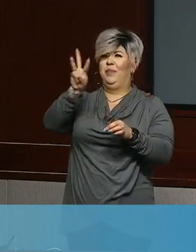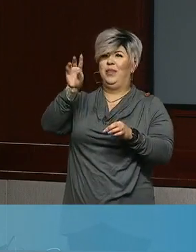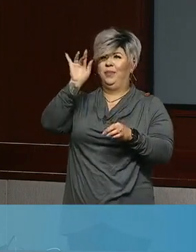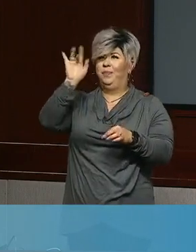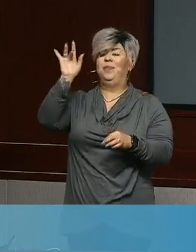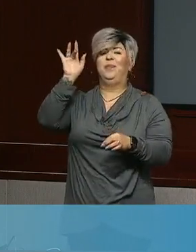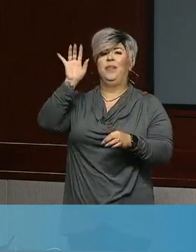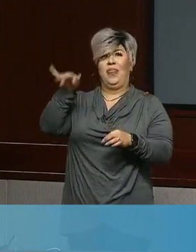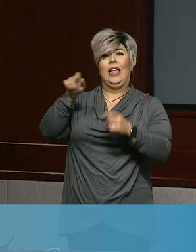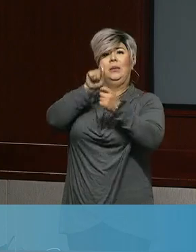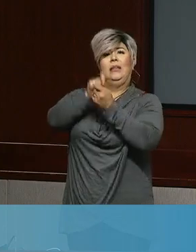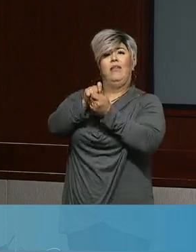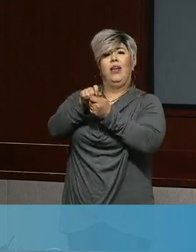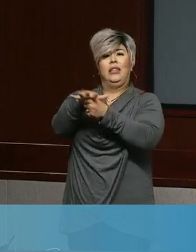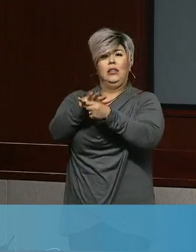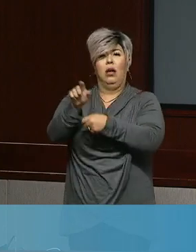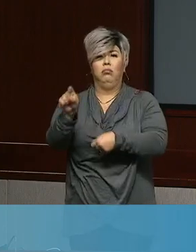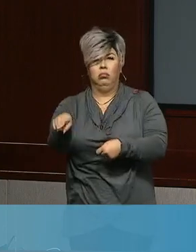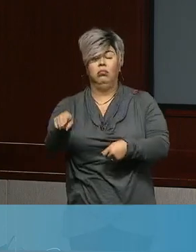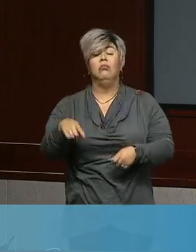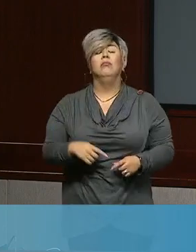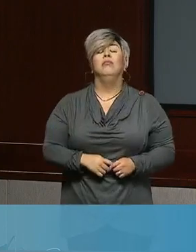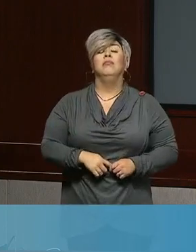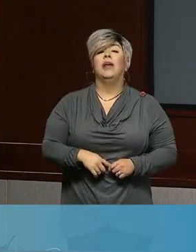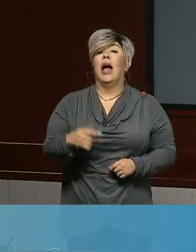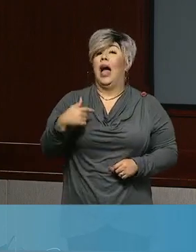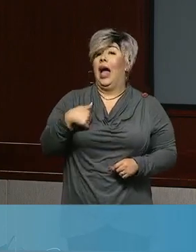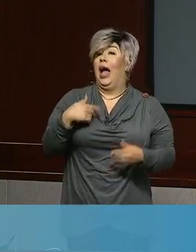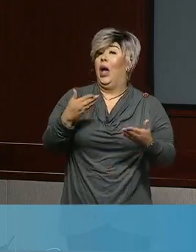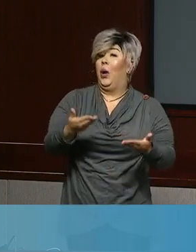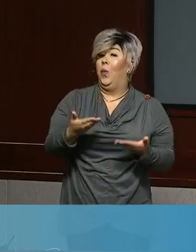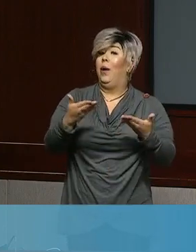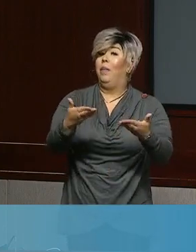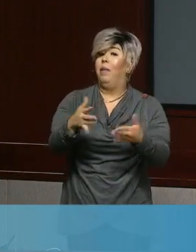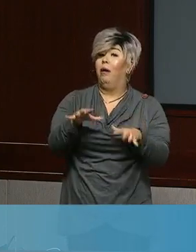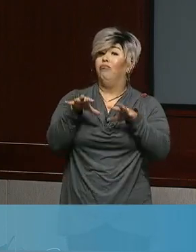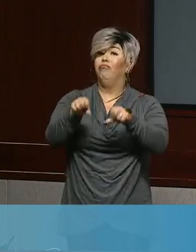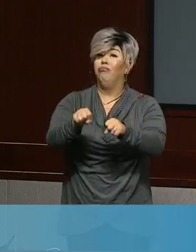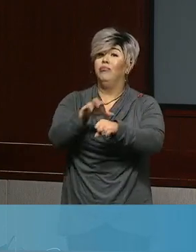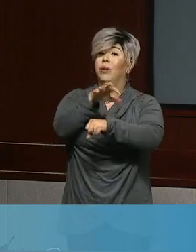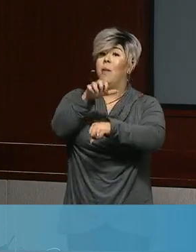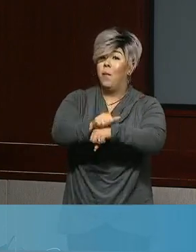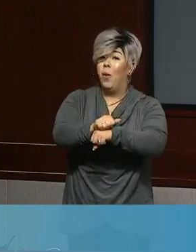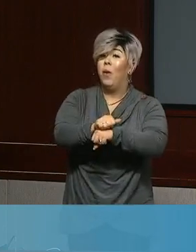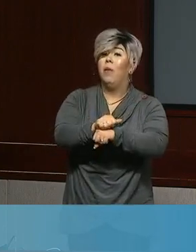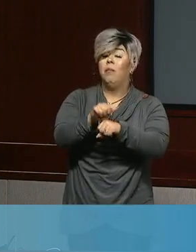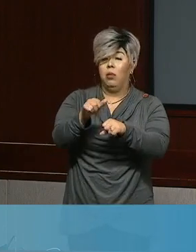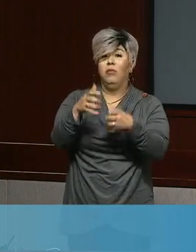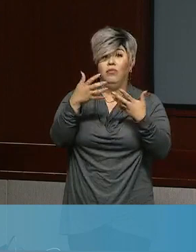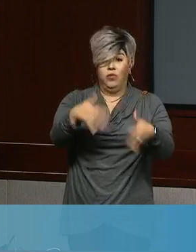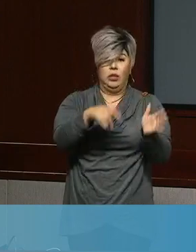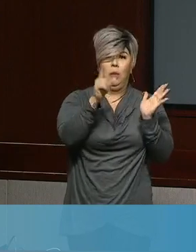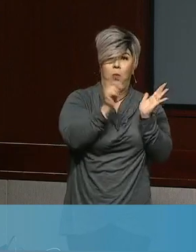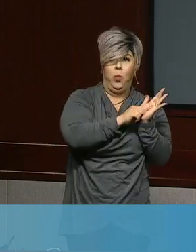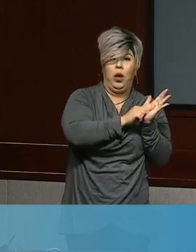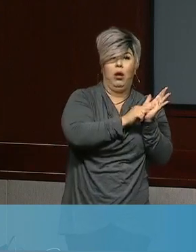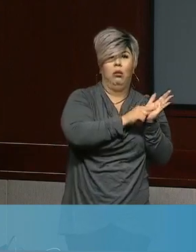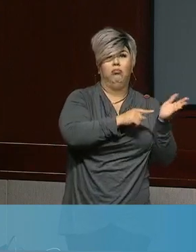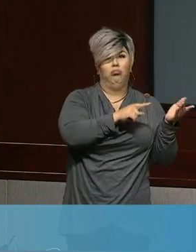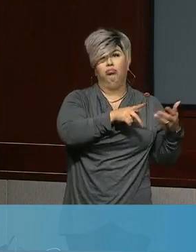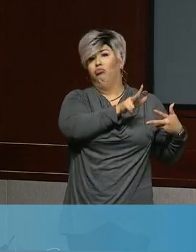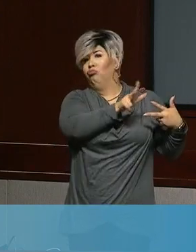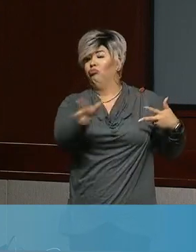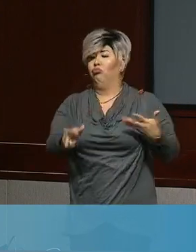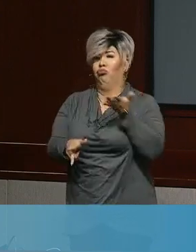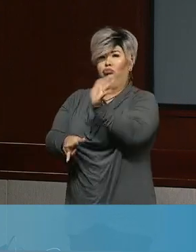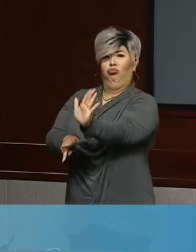you'd prefer. I do recommend that you schedule an appointment if at all possible and print your voucher. It makes the process go